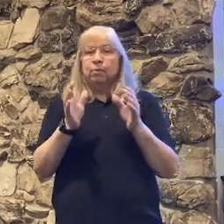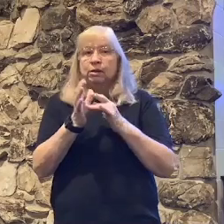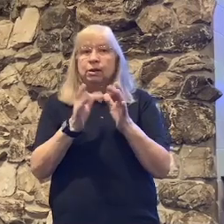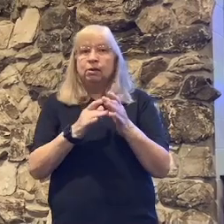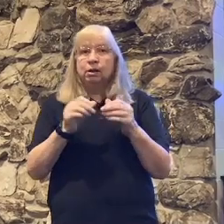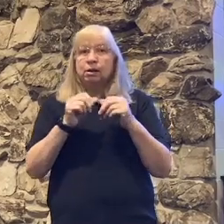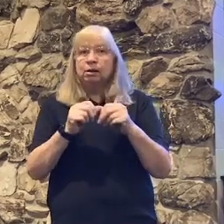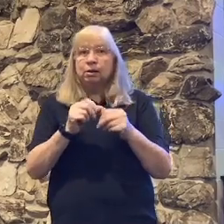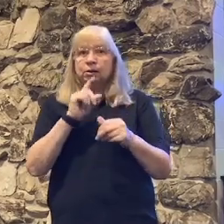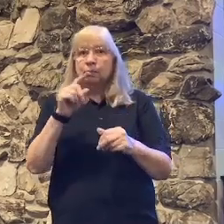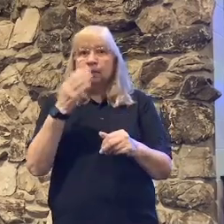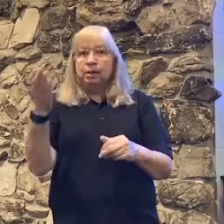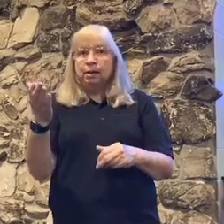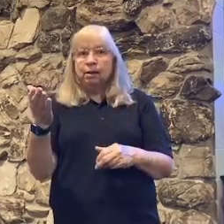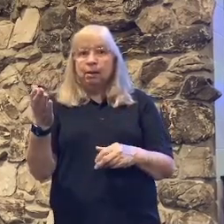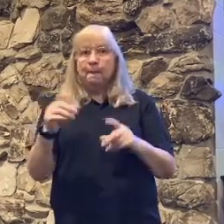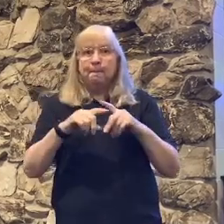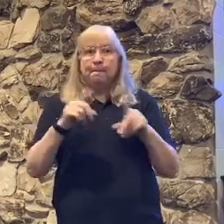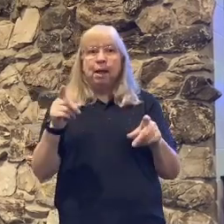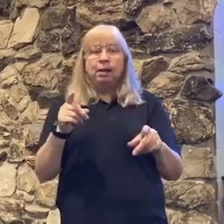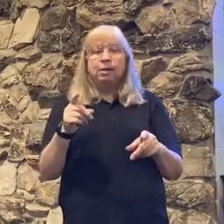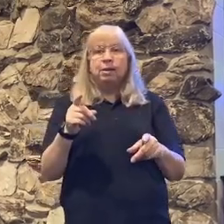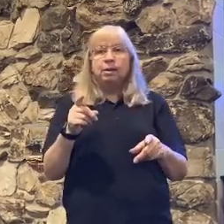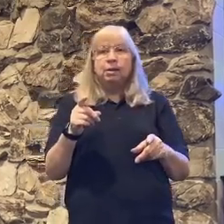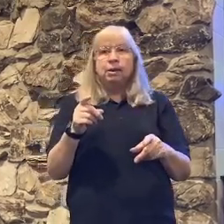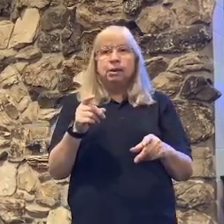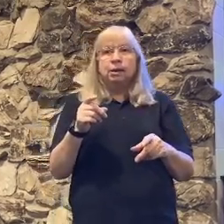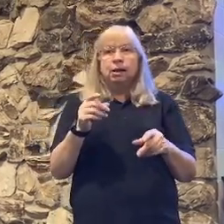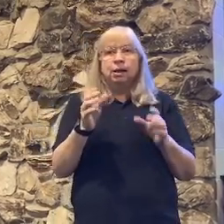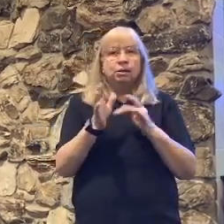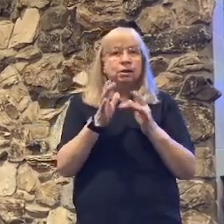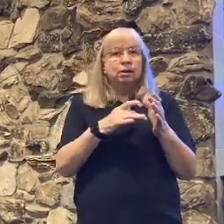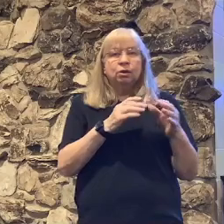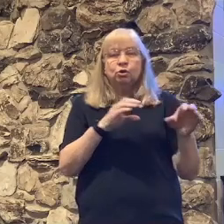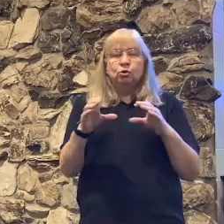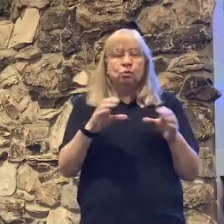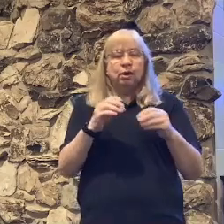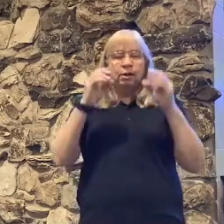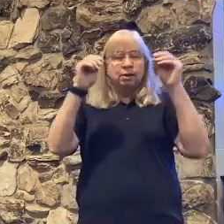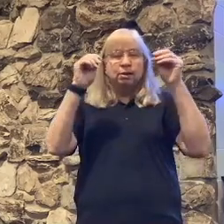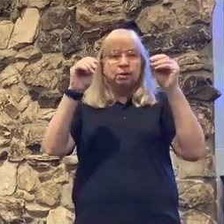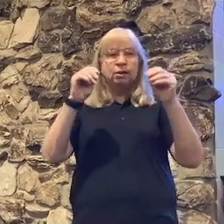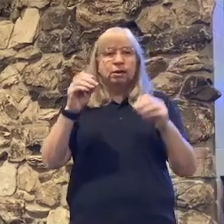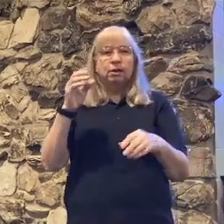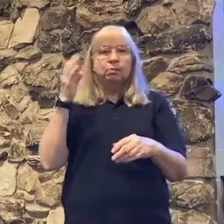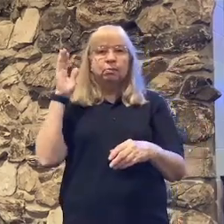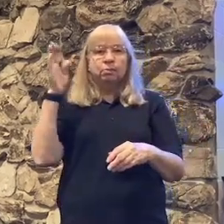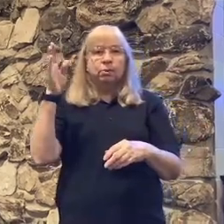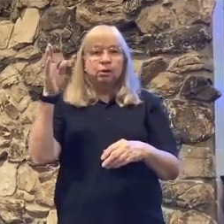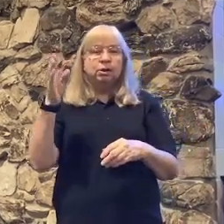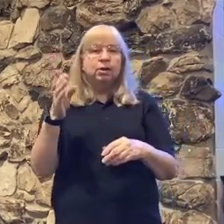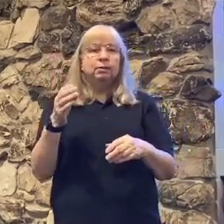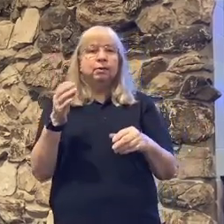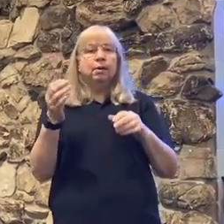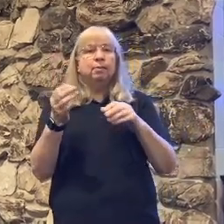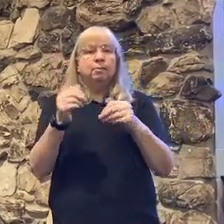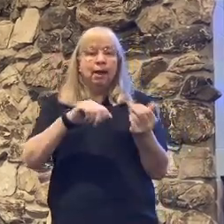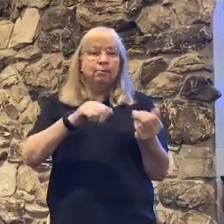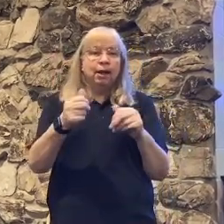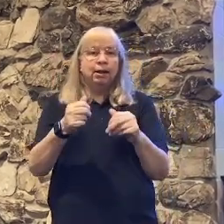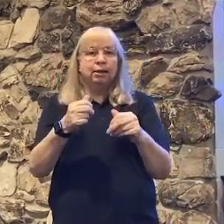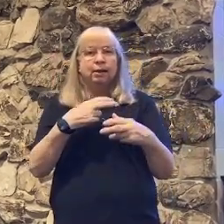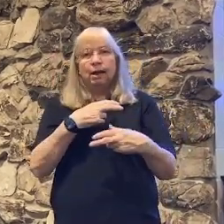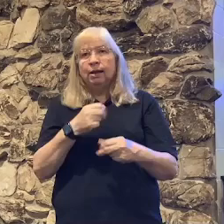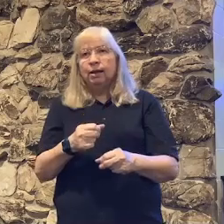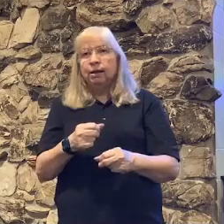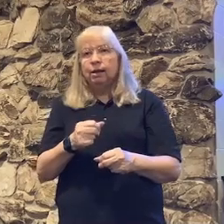there. But instead of Jesus doing the teaching and the preaching and the baptizing and the healing and all of that,